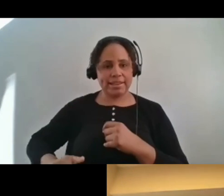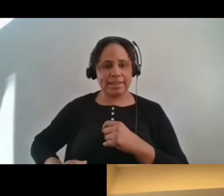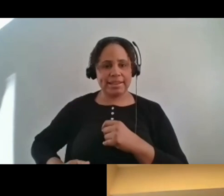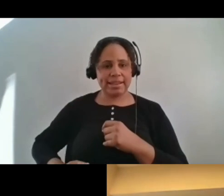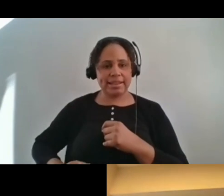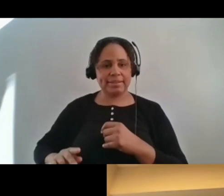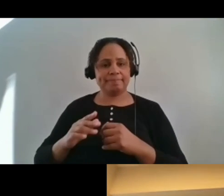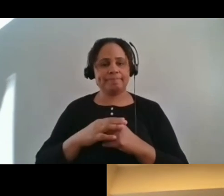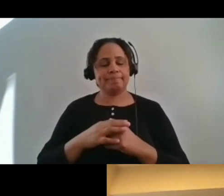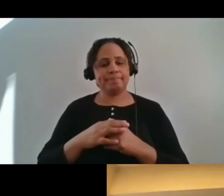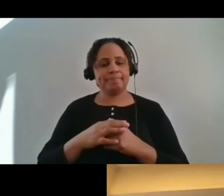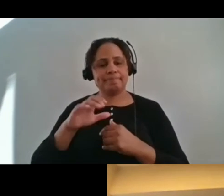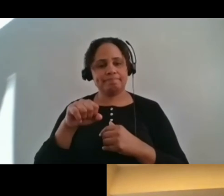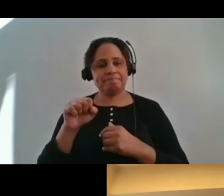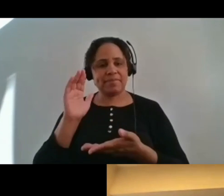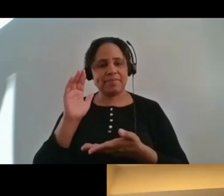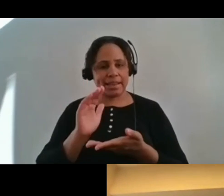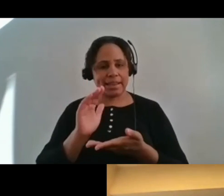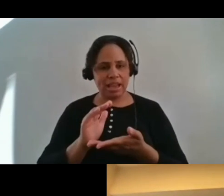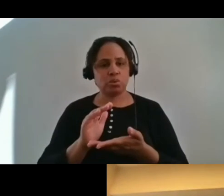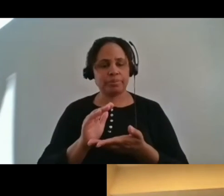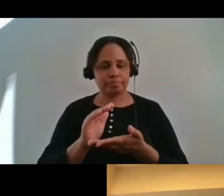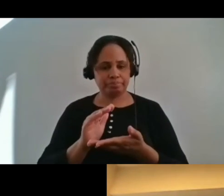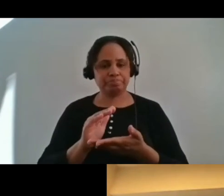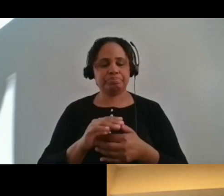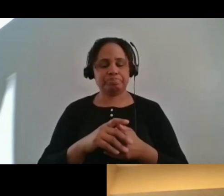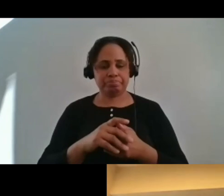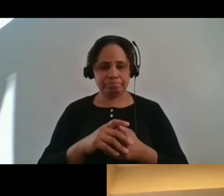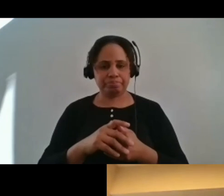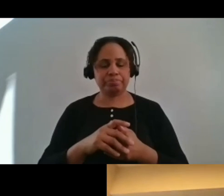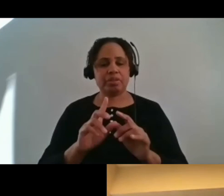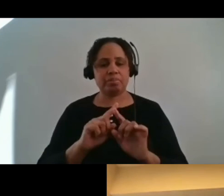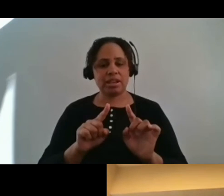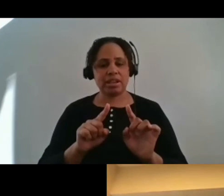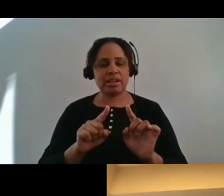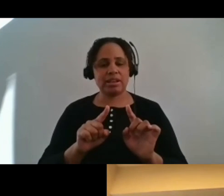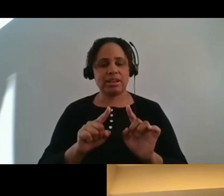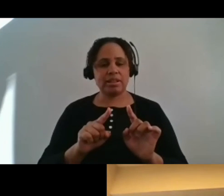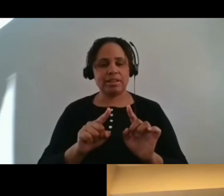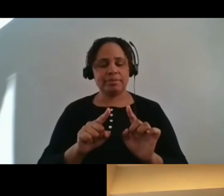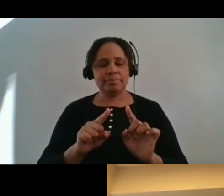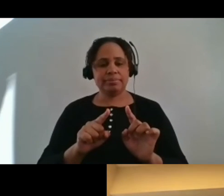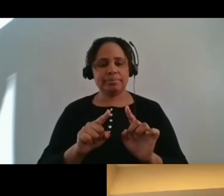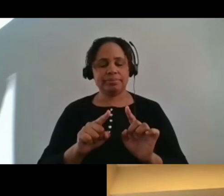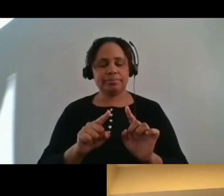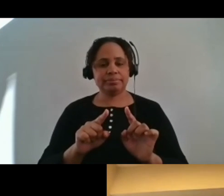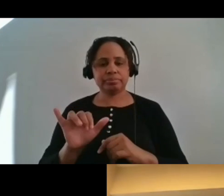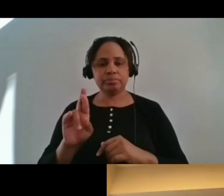So yeah, it has came down quite a bit. But they have to, like Rachel was saying,